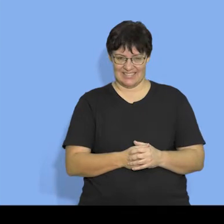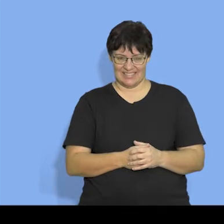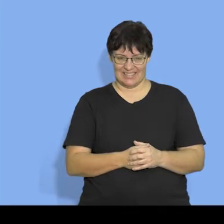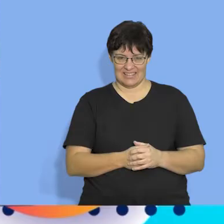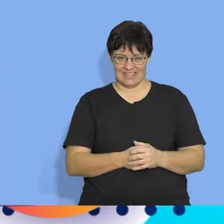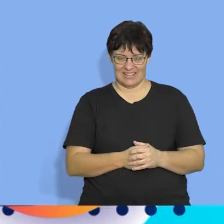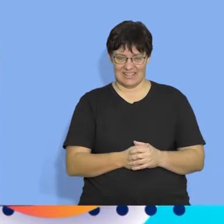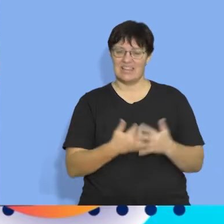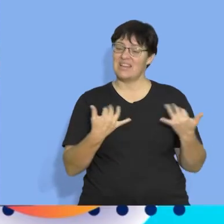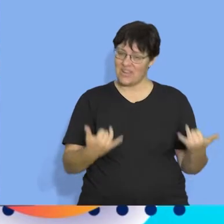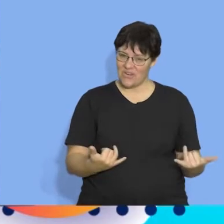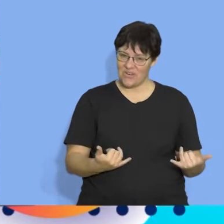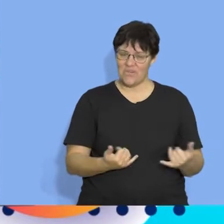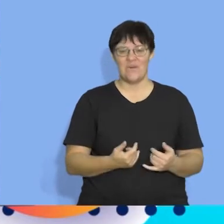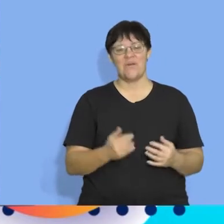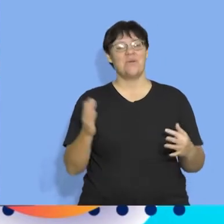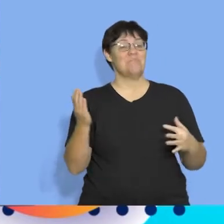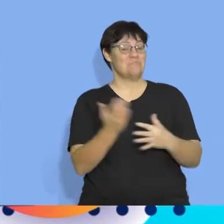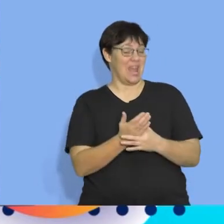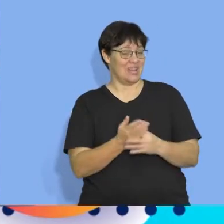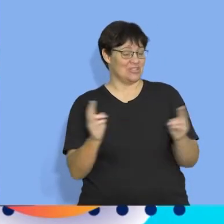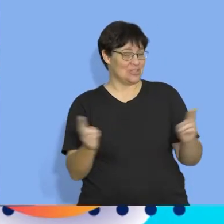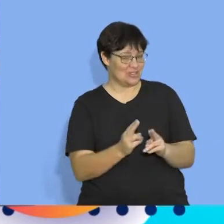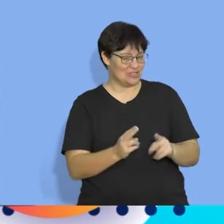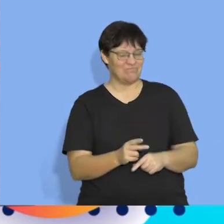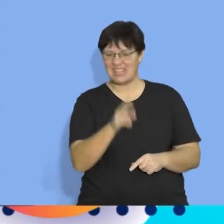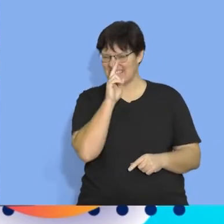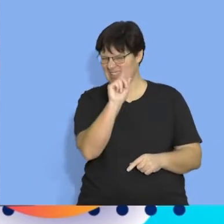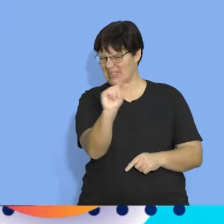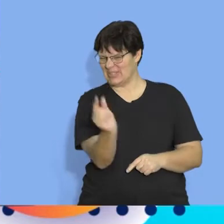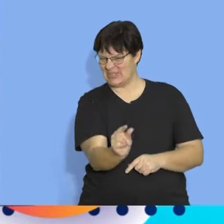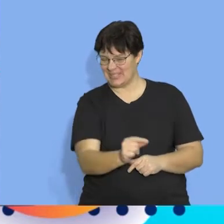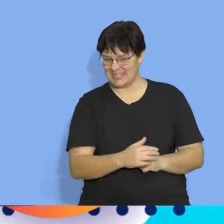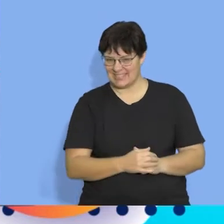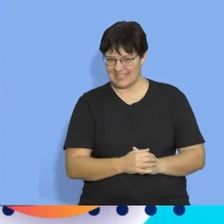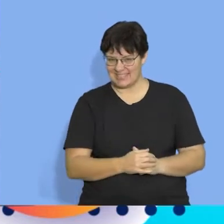And we're going to take a short break, and I will see you in a couple of minutes.